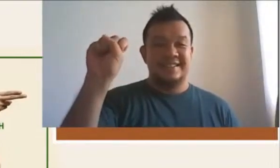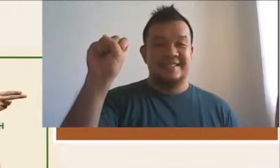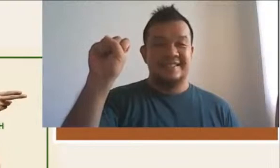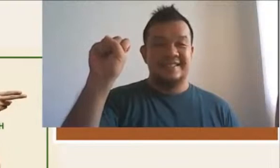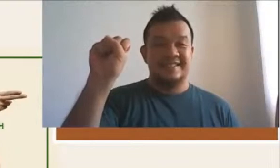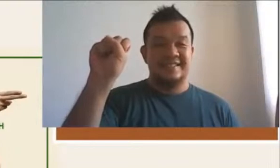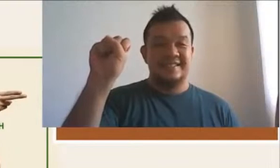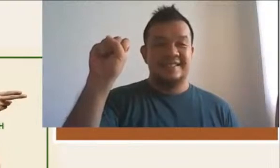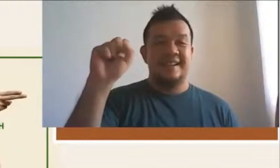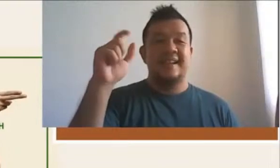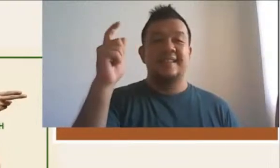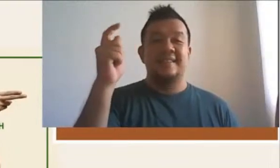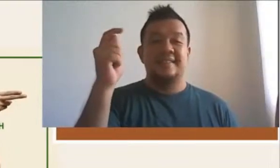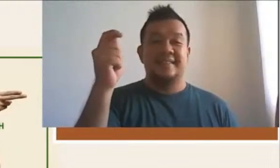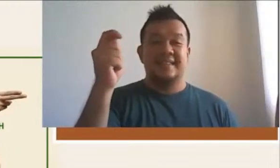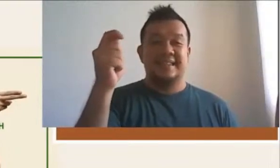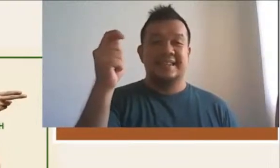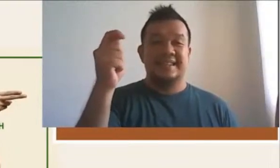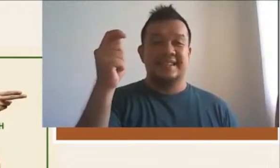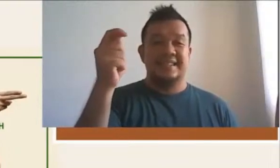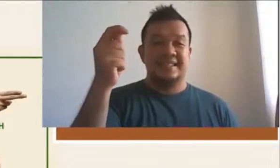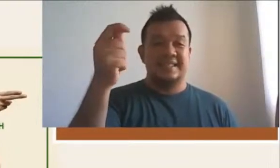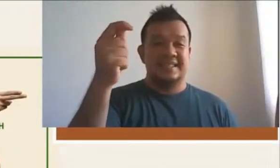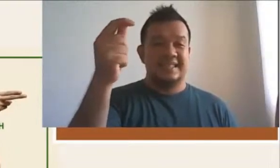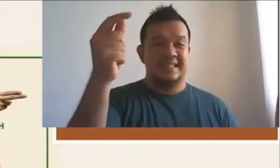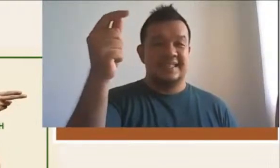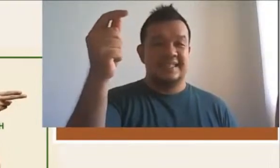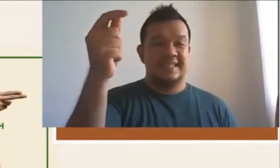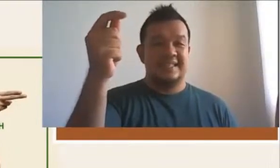U, V,